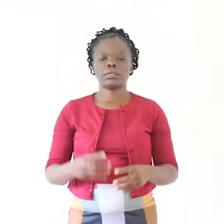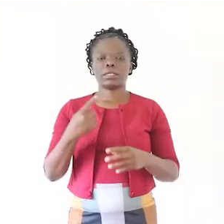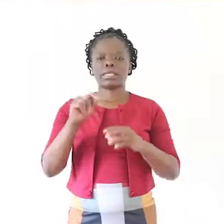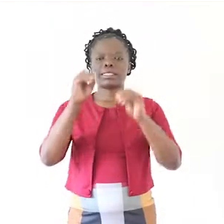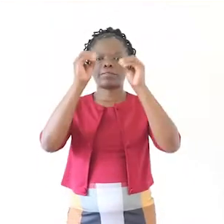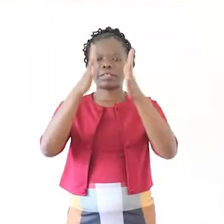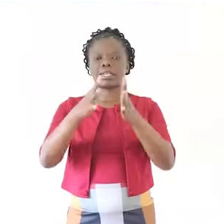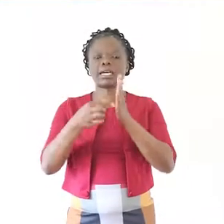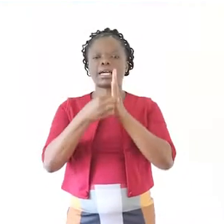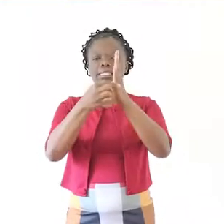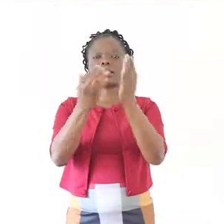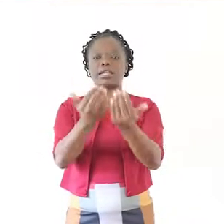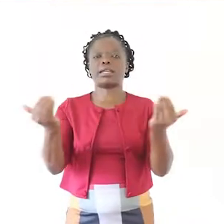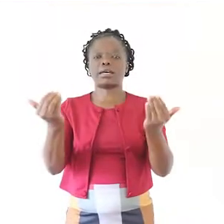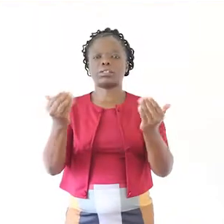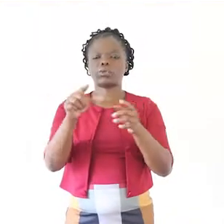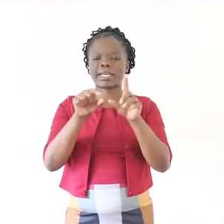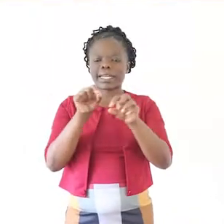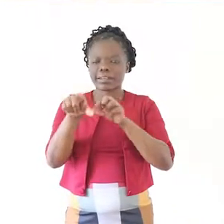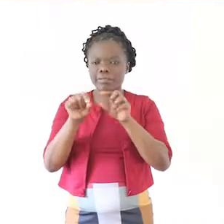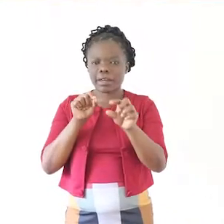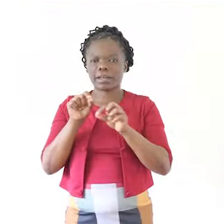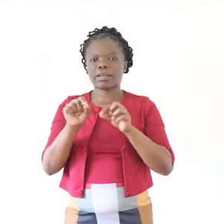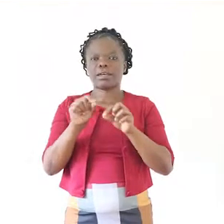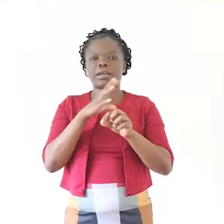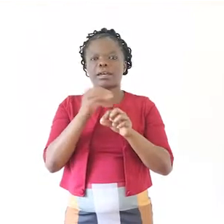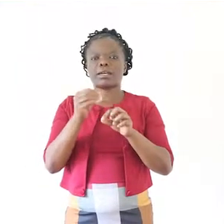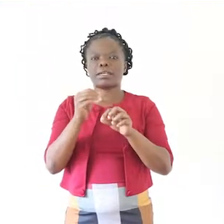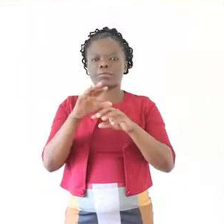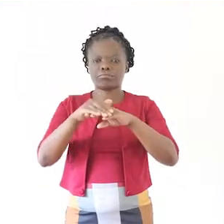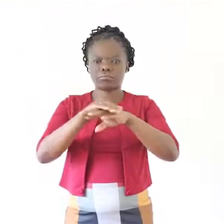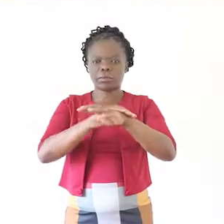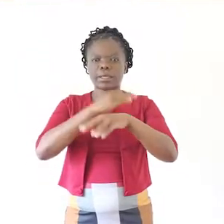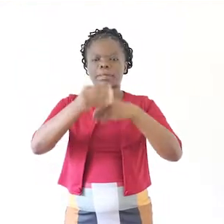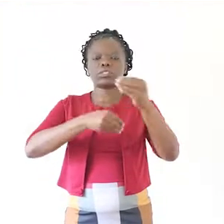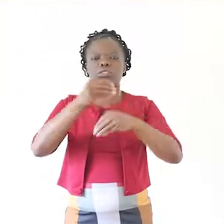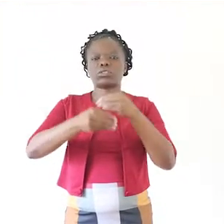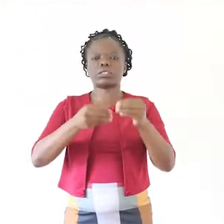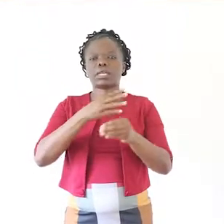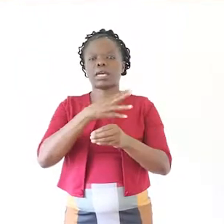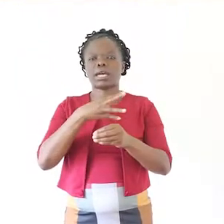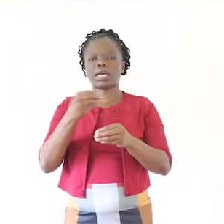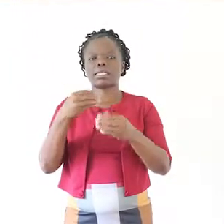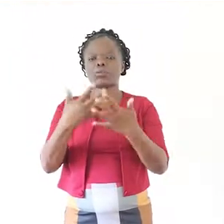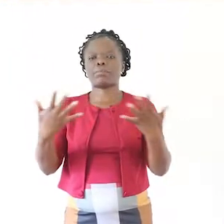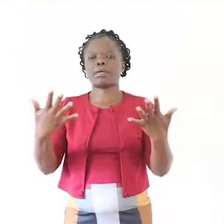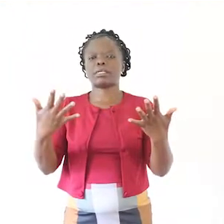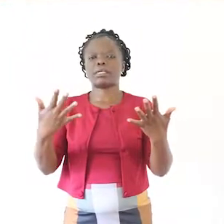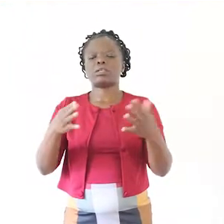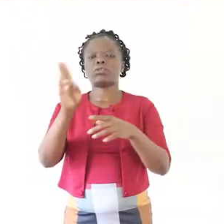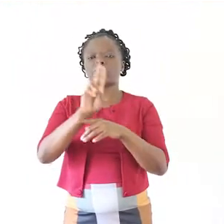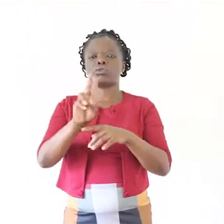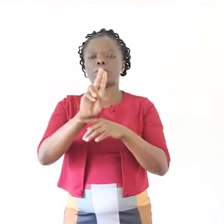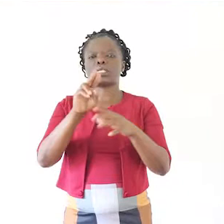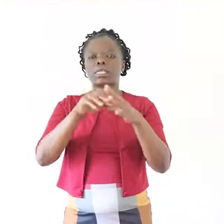The intervener guides the learner to identify and explore the materials and equipment to